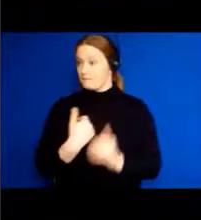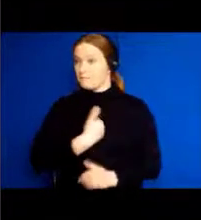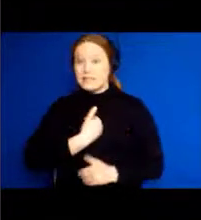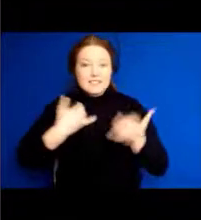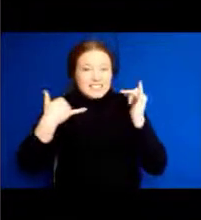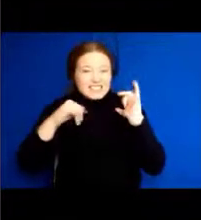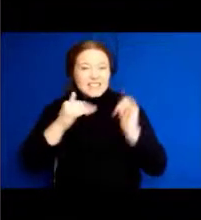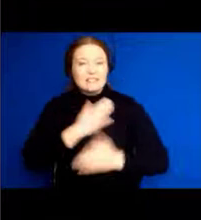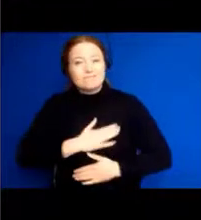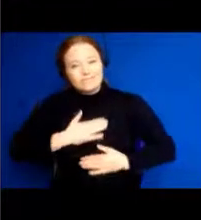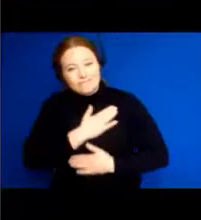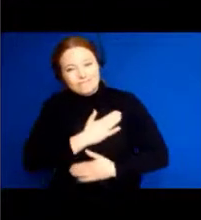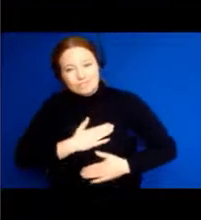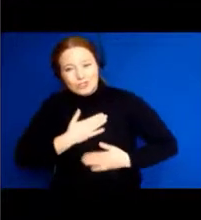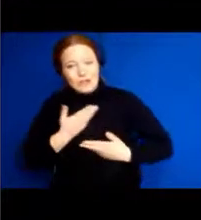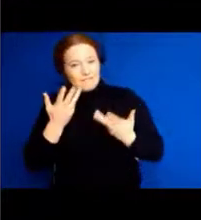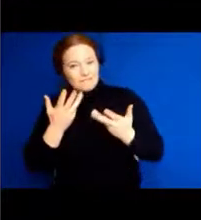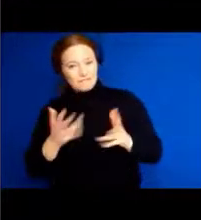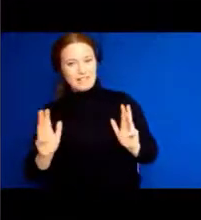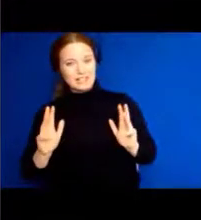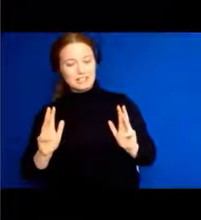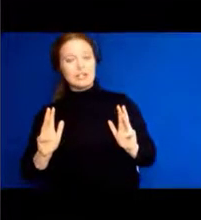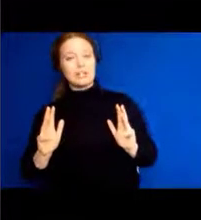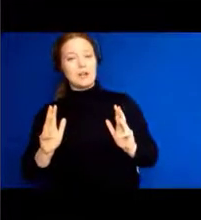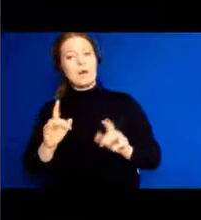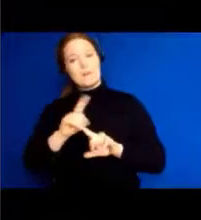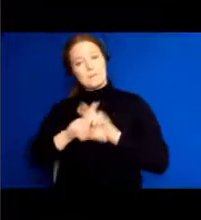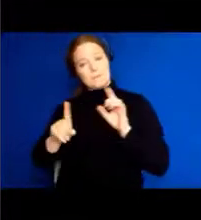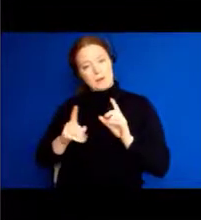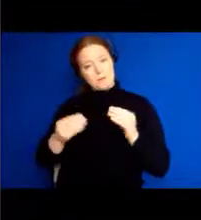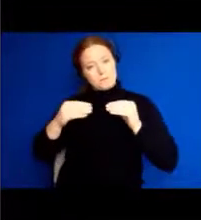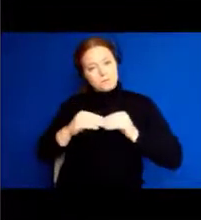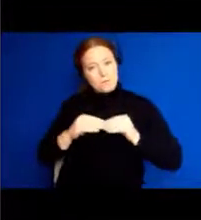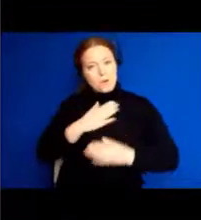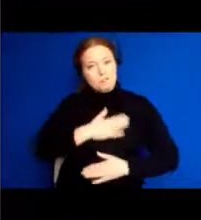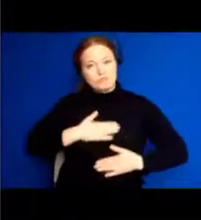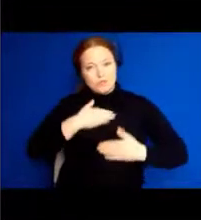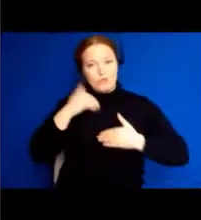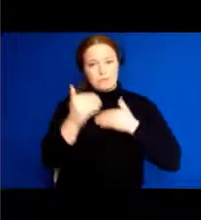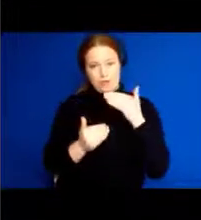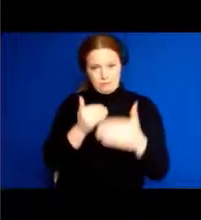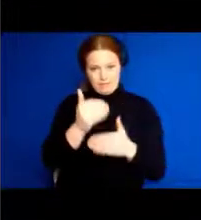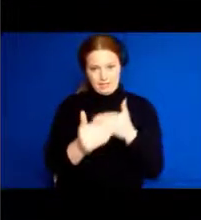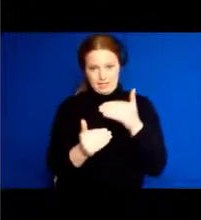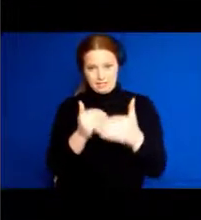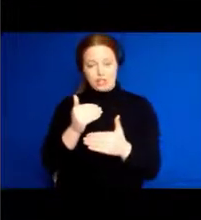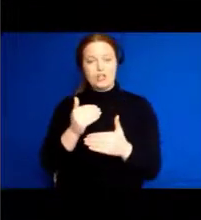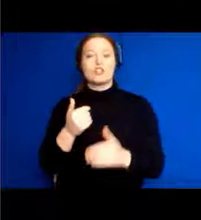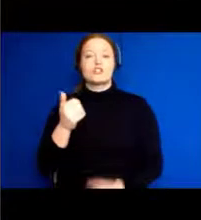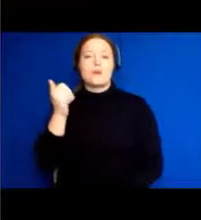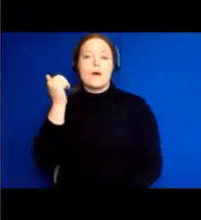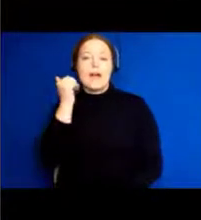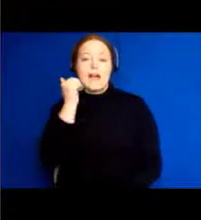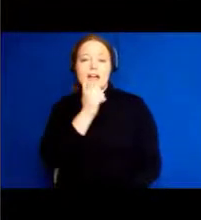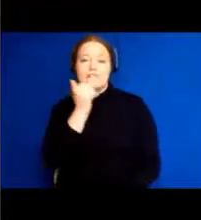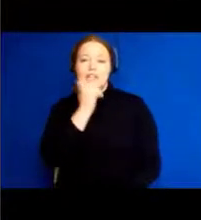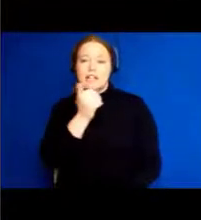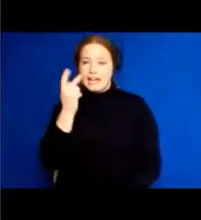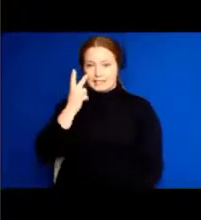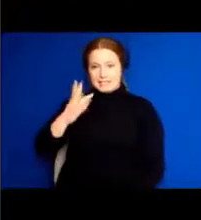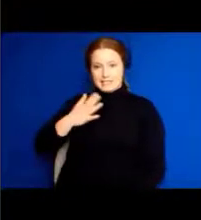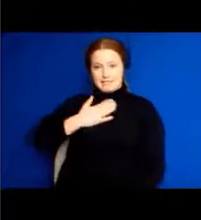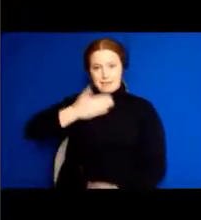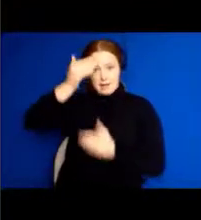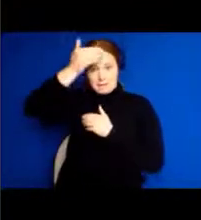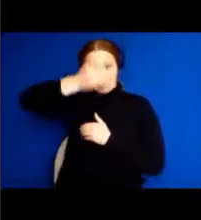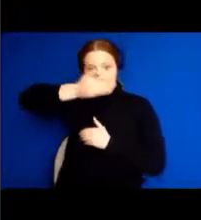husband and I looking at all these materials that I had been given by Susan and Gloria. And I just